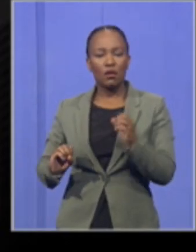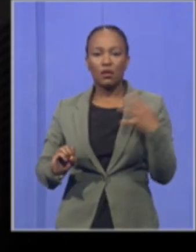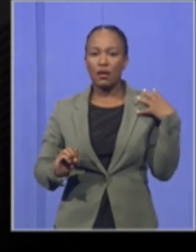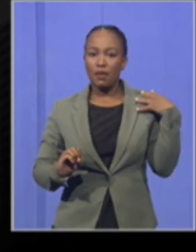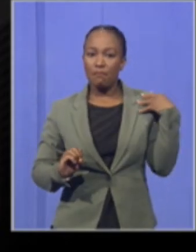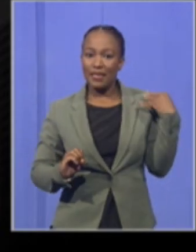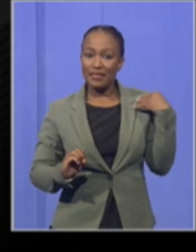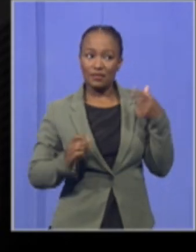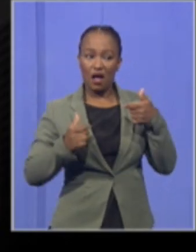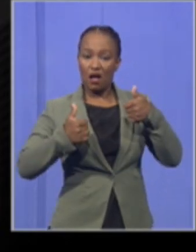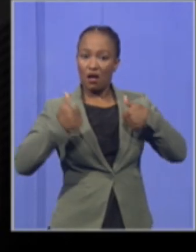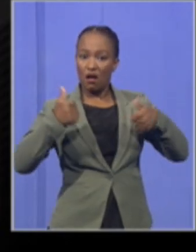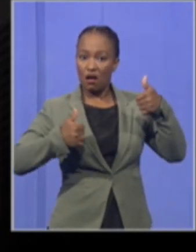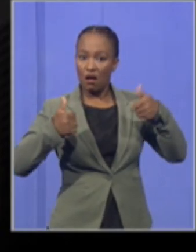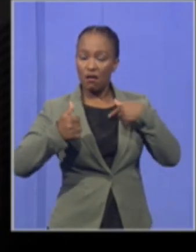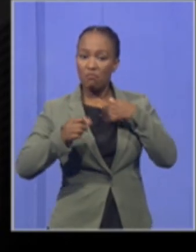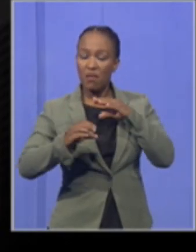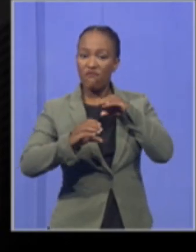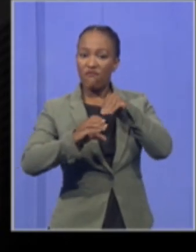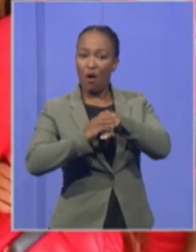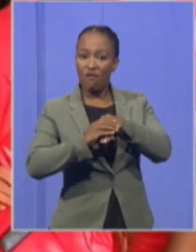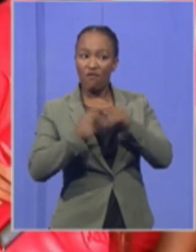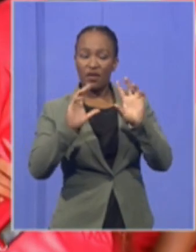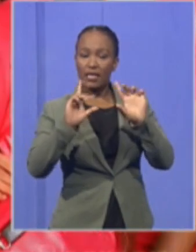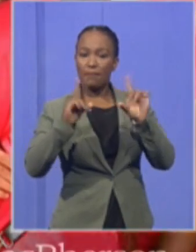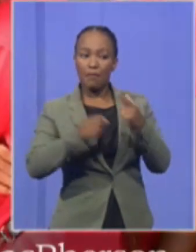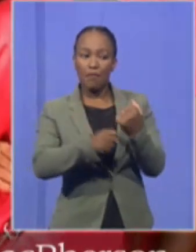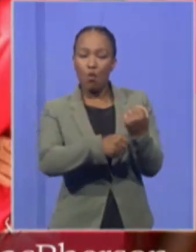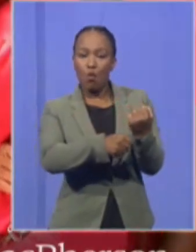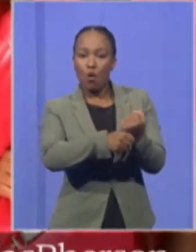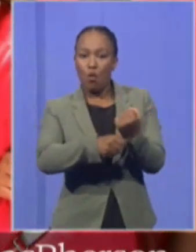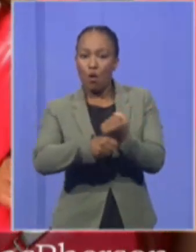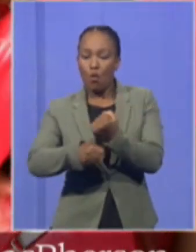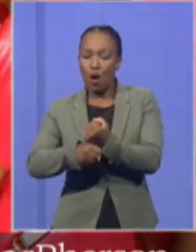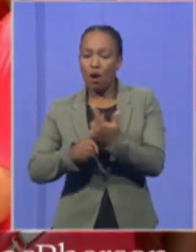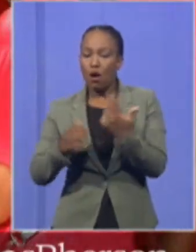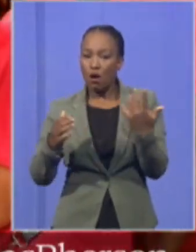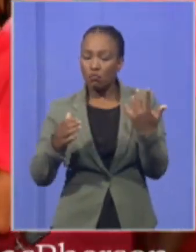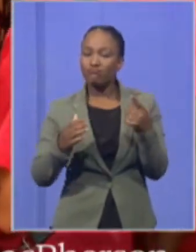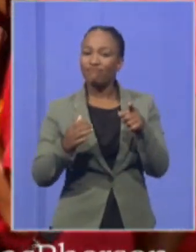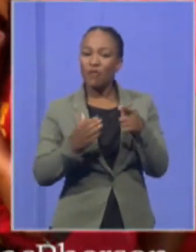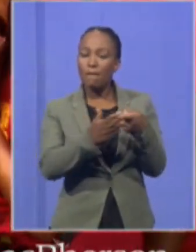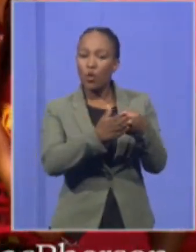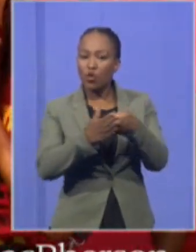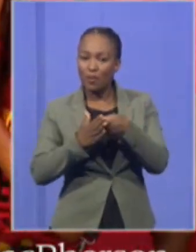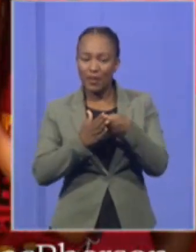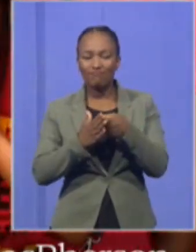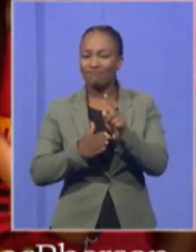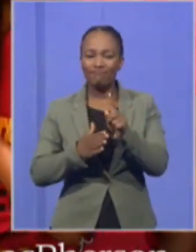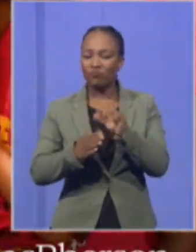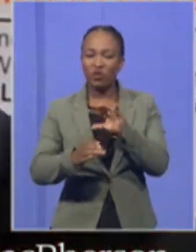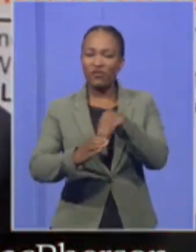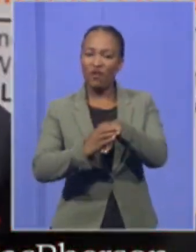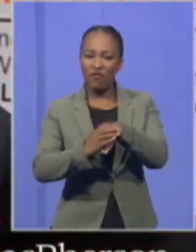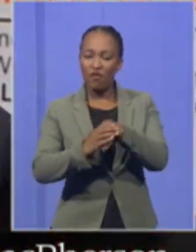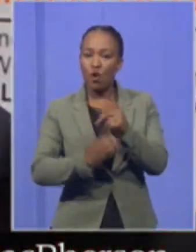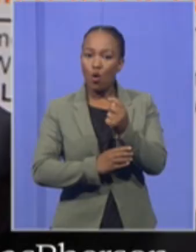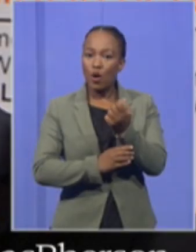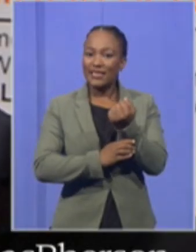ka gope le merero ya tsamaiso ya mafapha, go rekwa ga dithoto kana ditirelo le dituelo kgotsa go rebolwa ga